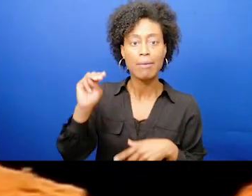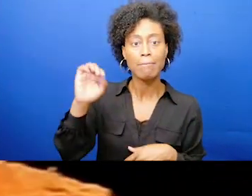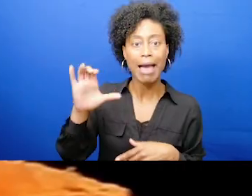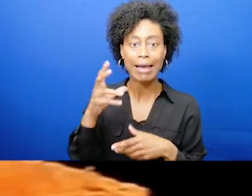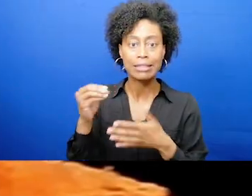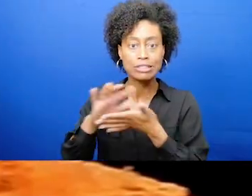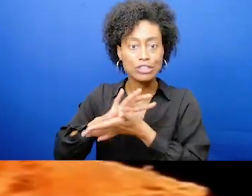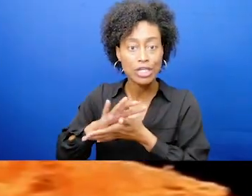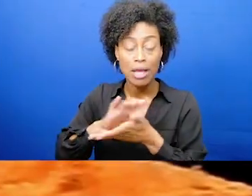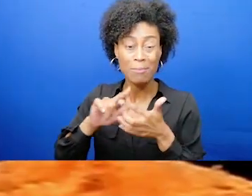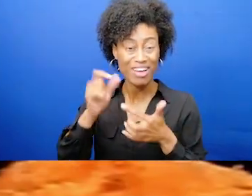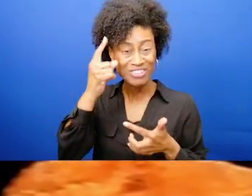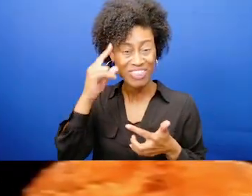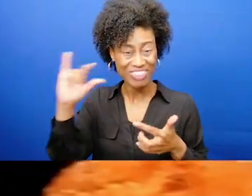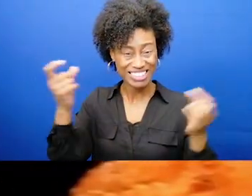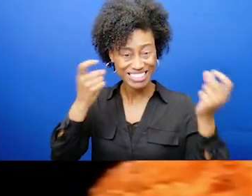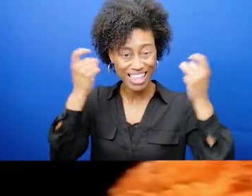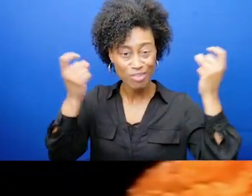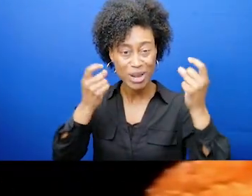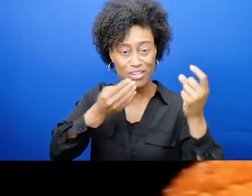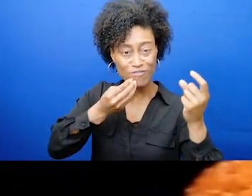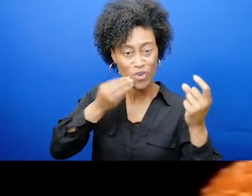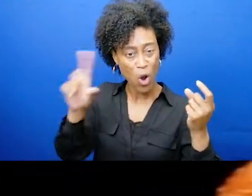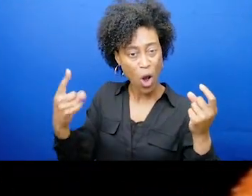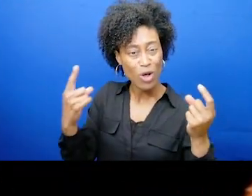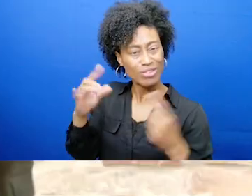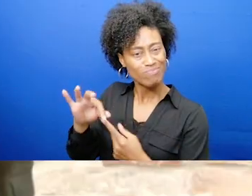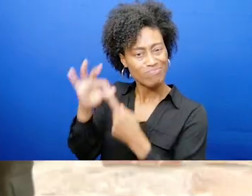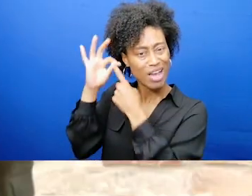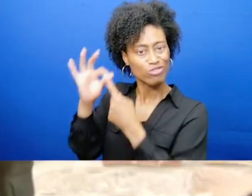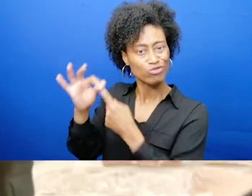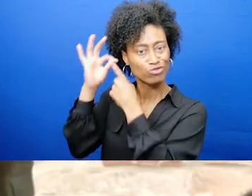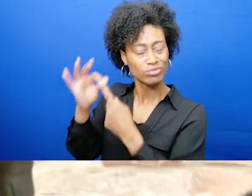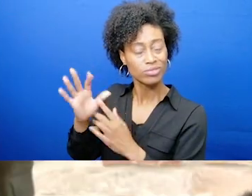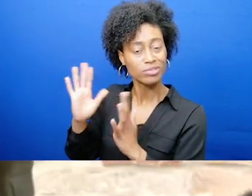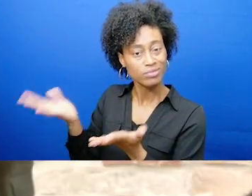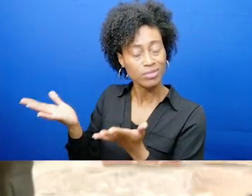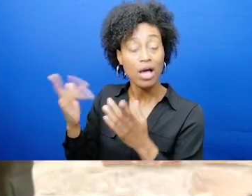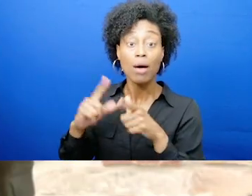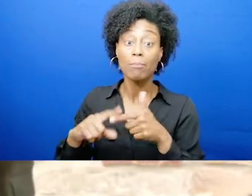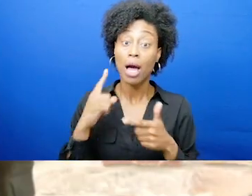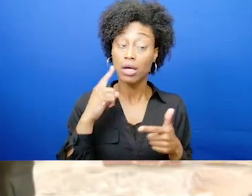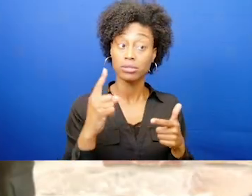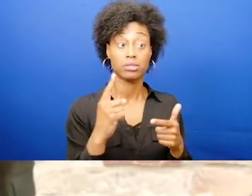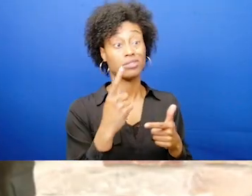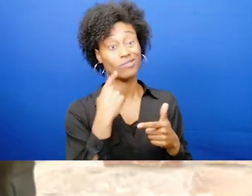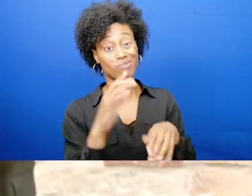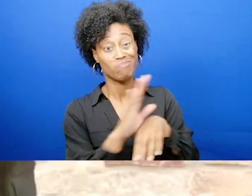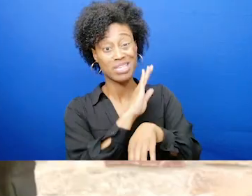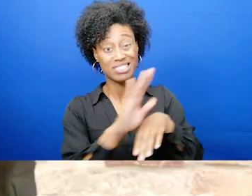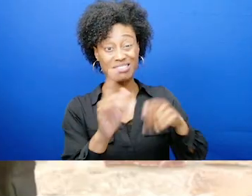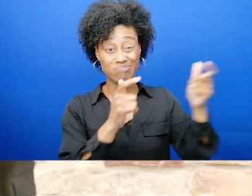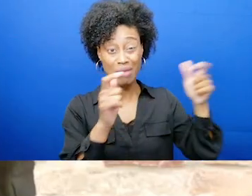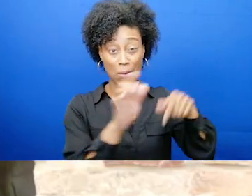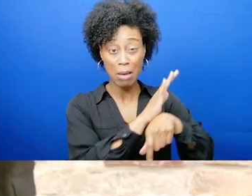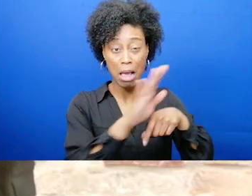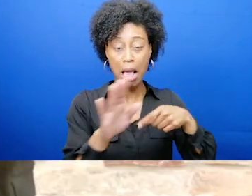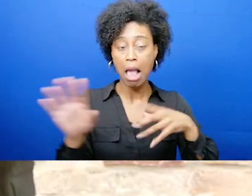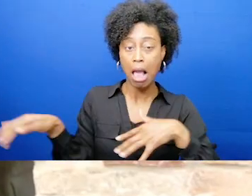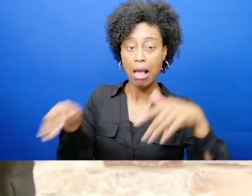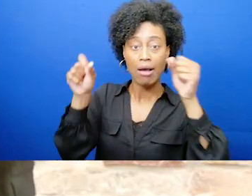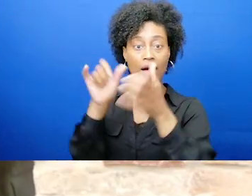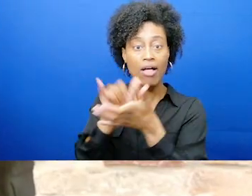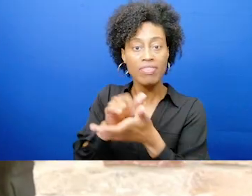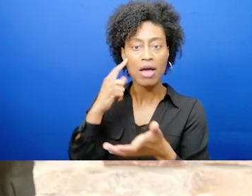those rich, decadent dishes are historically celebration foods. Exactly. Commercialization has turned those occasional